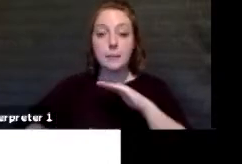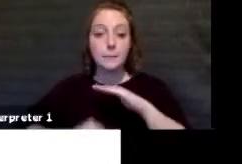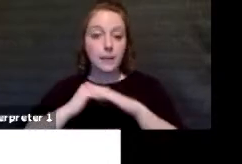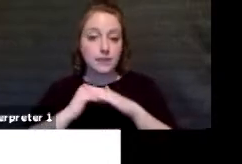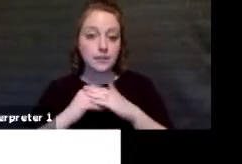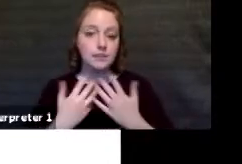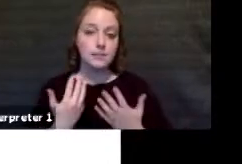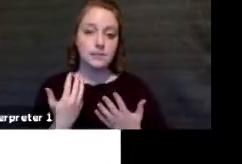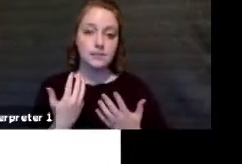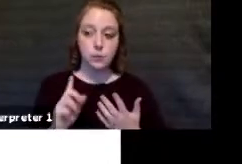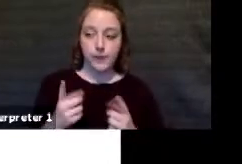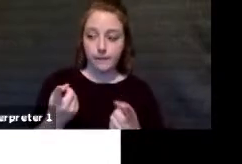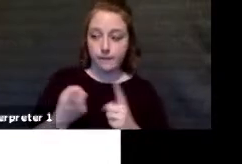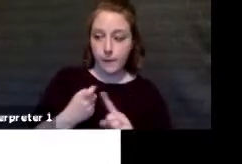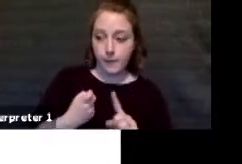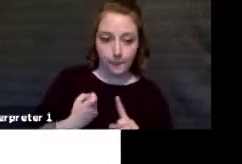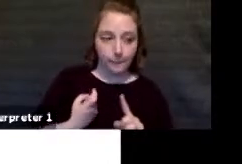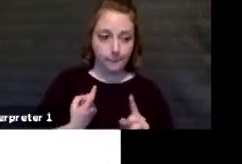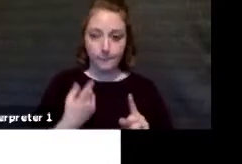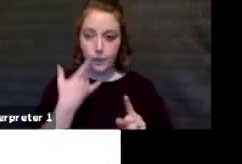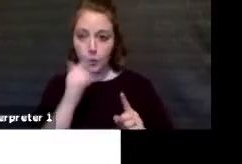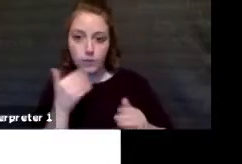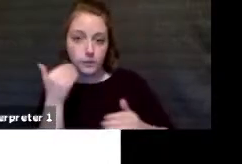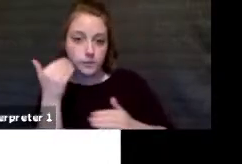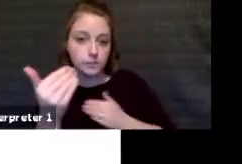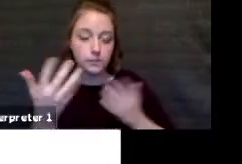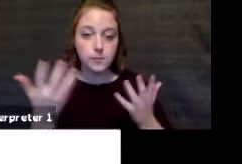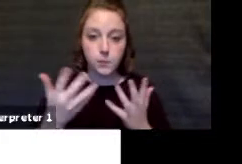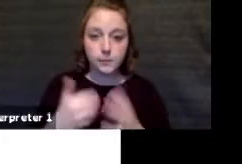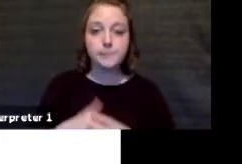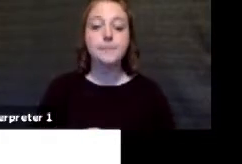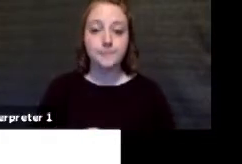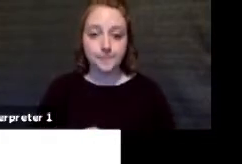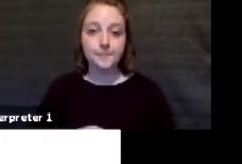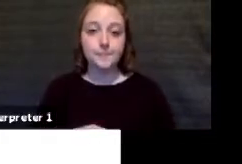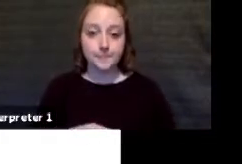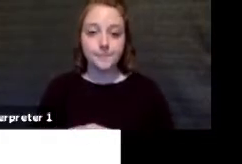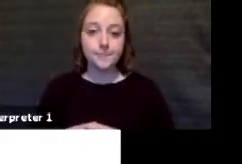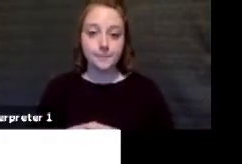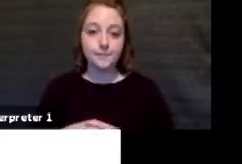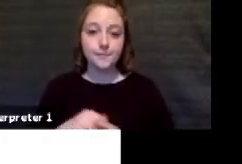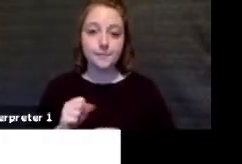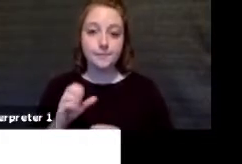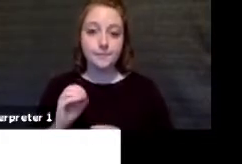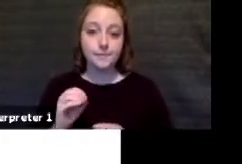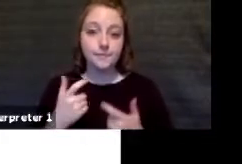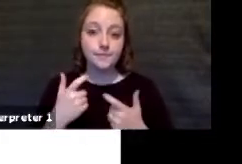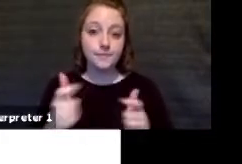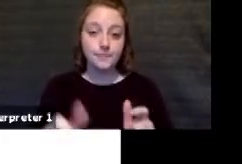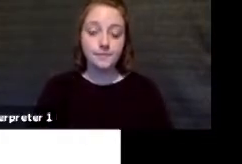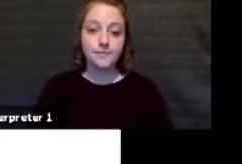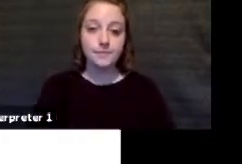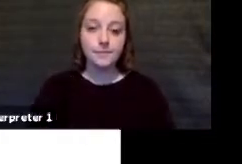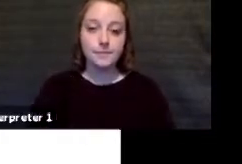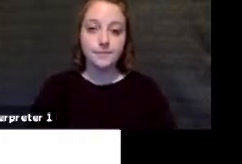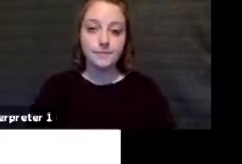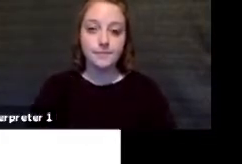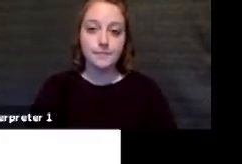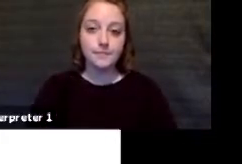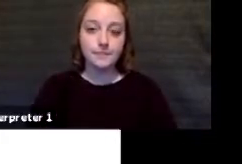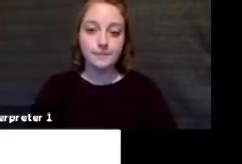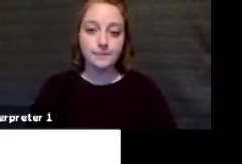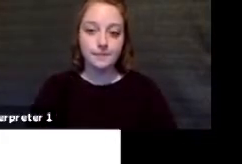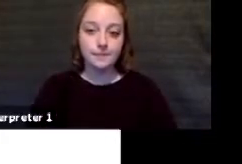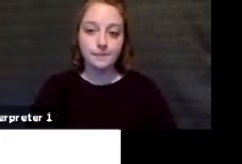and what that vision looks like moving forward. So again, very big picture items for the facilities master plan